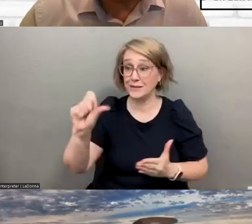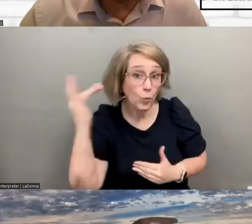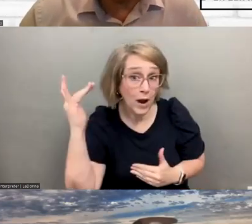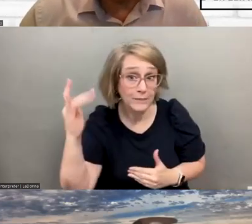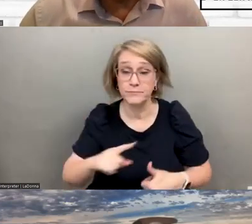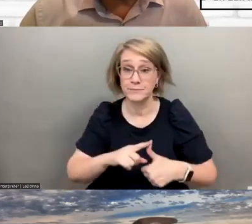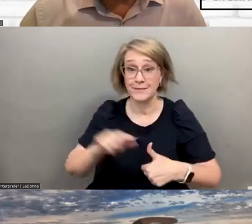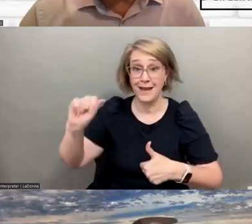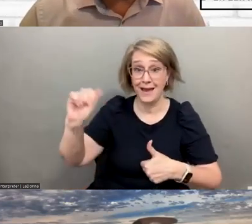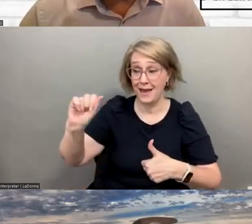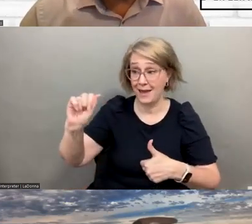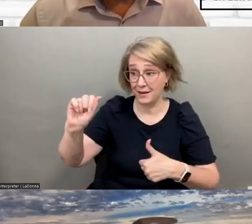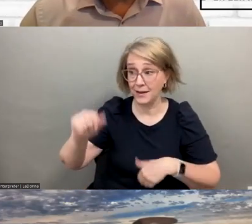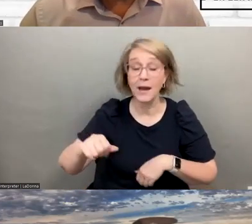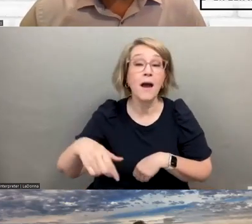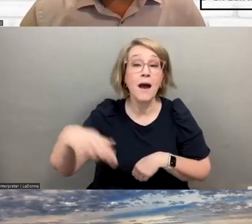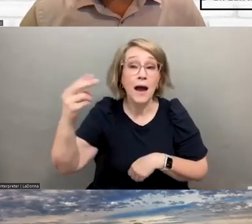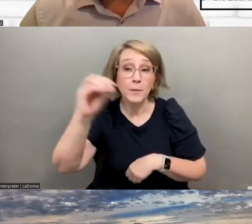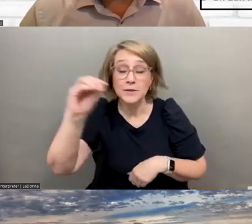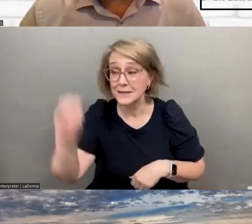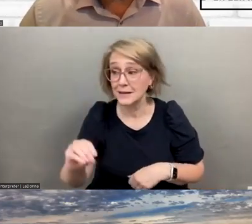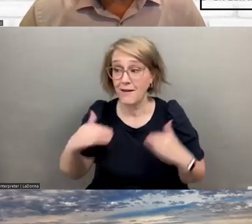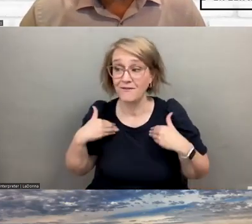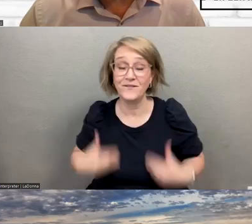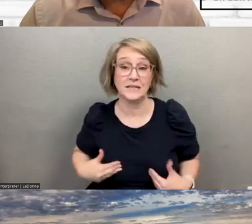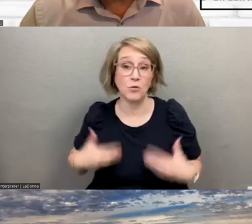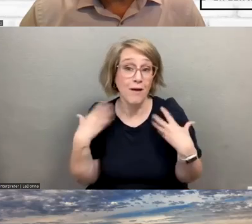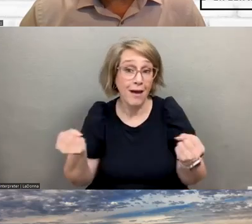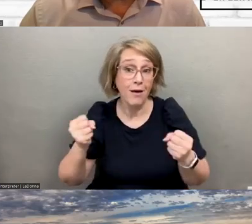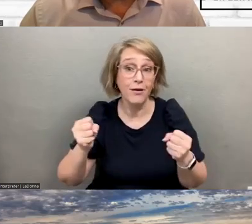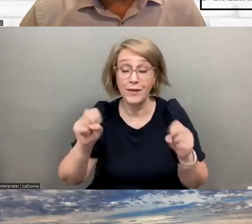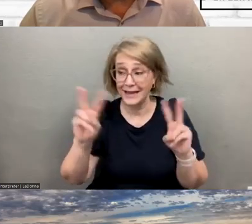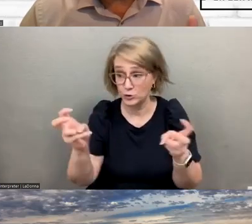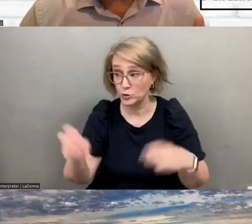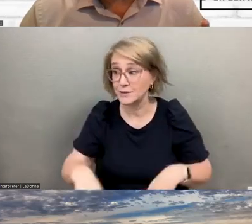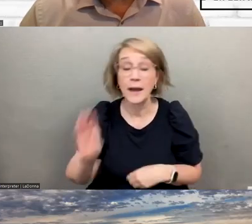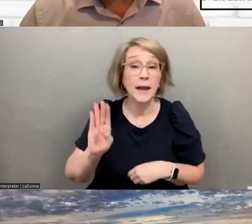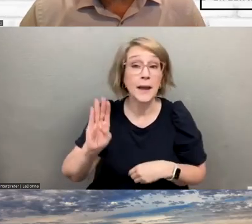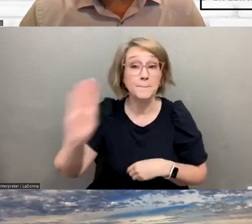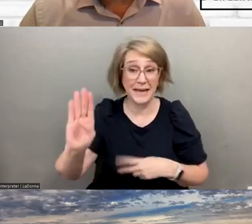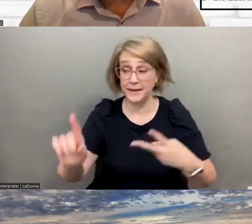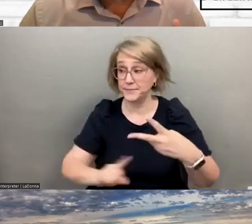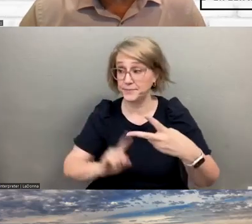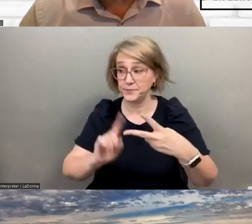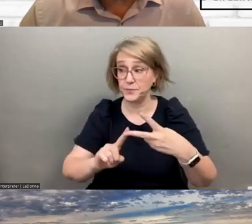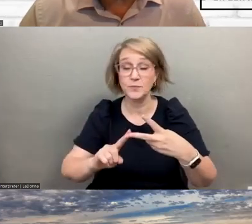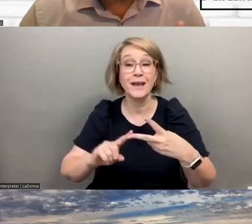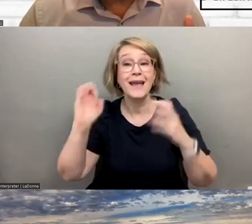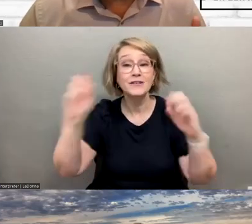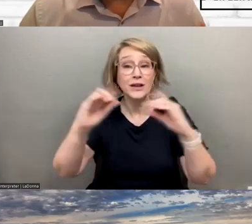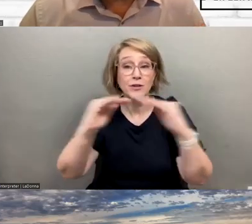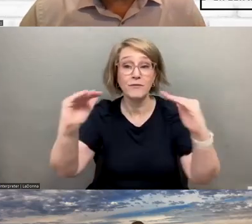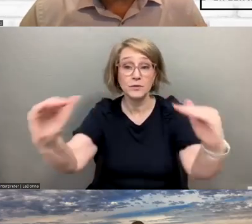health issues, B, lower levels of education, C, limited access to culturally competent